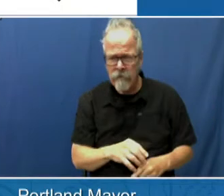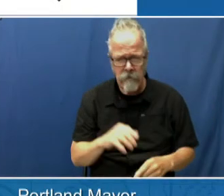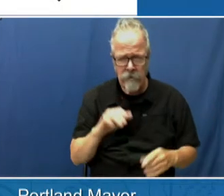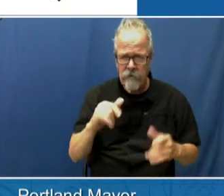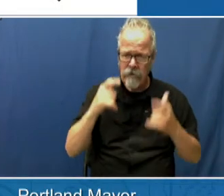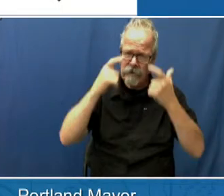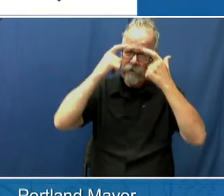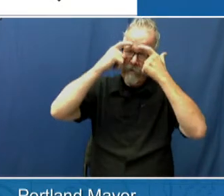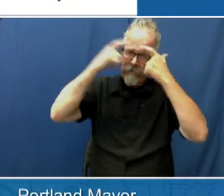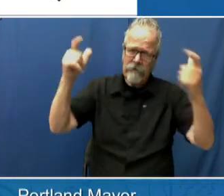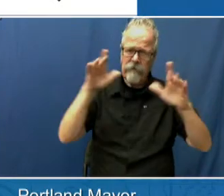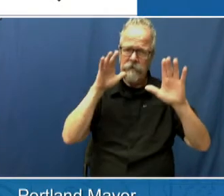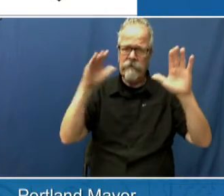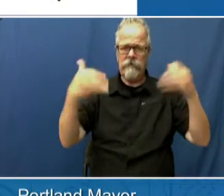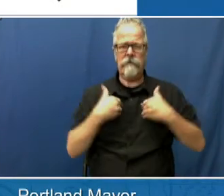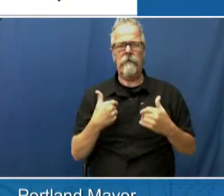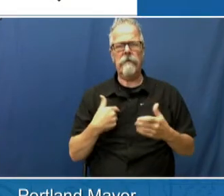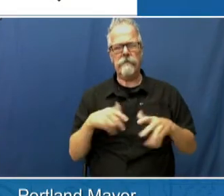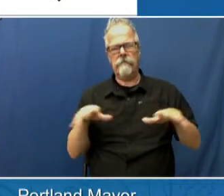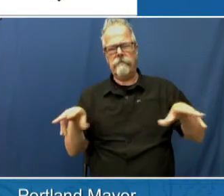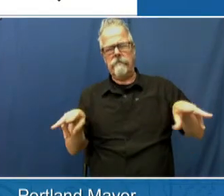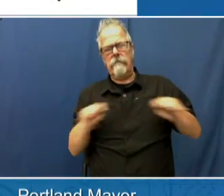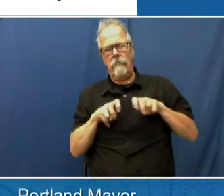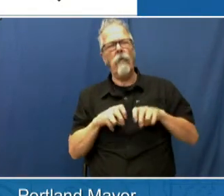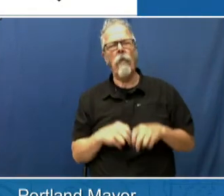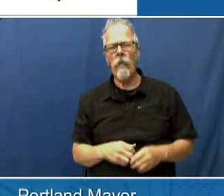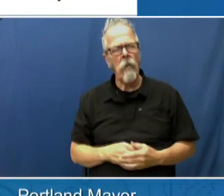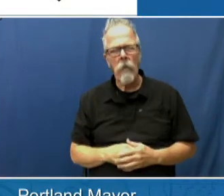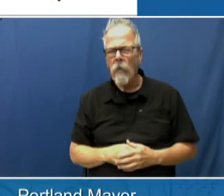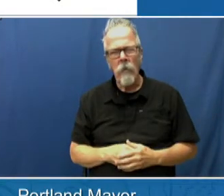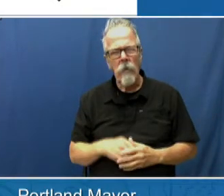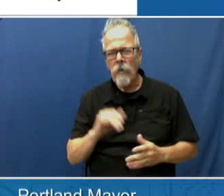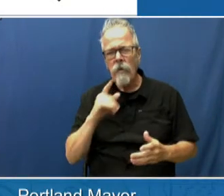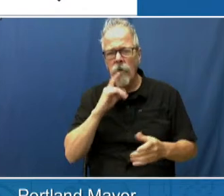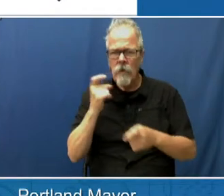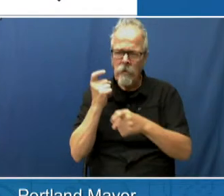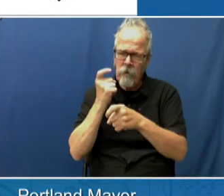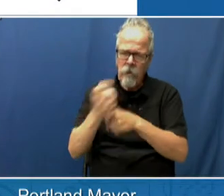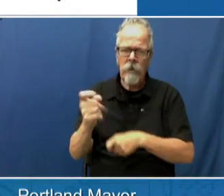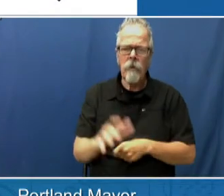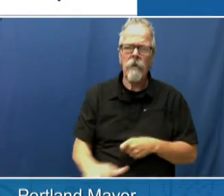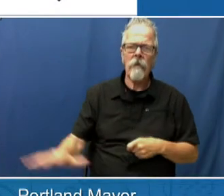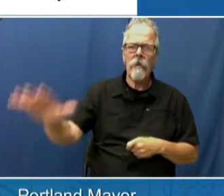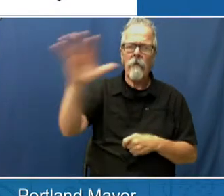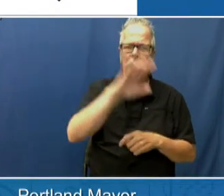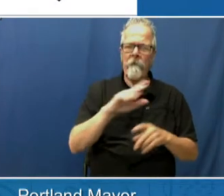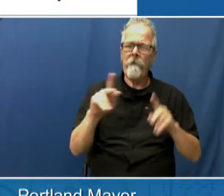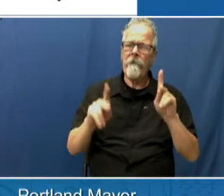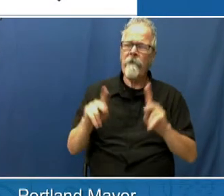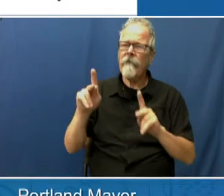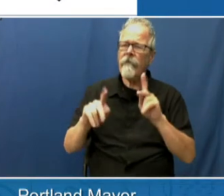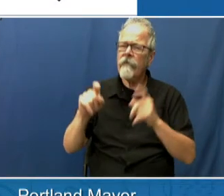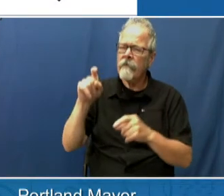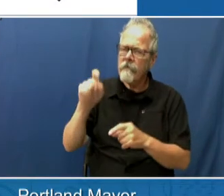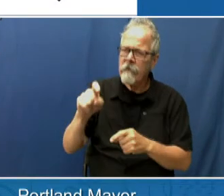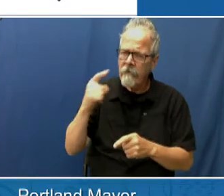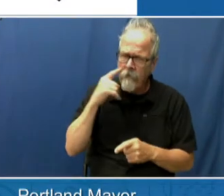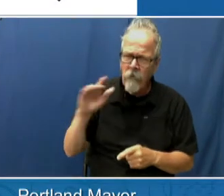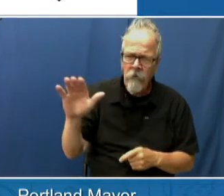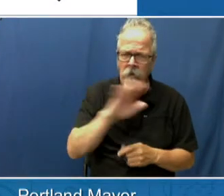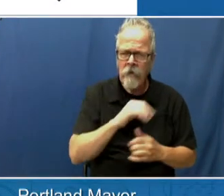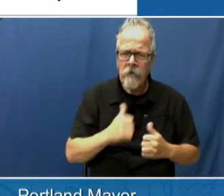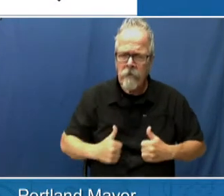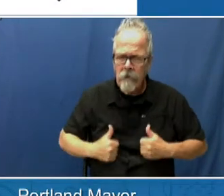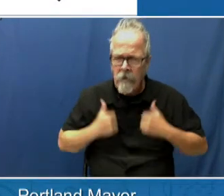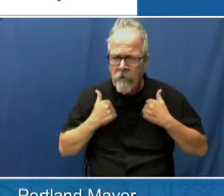they take away from critical resources that those in need in order to gain access to